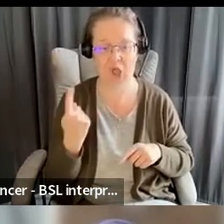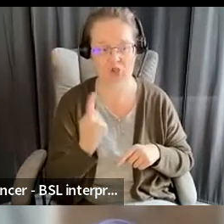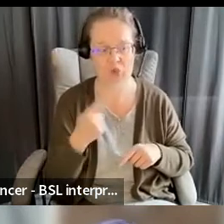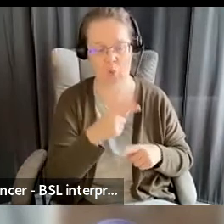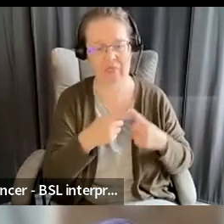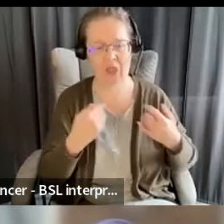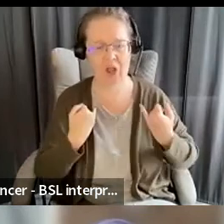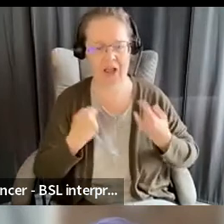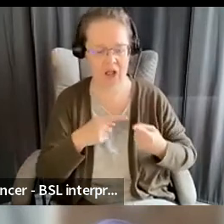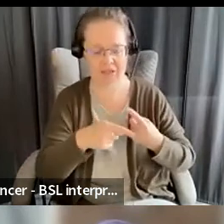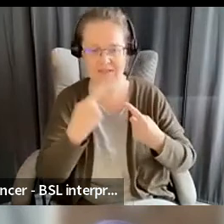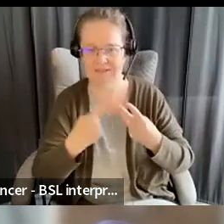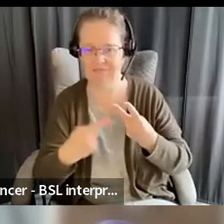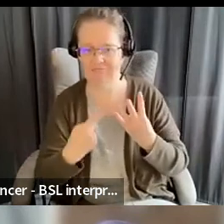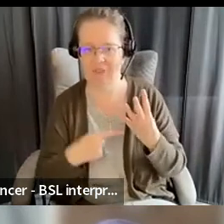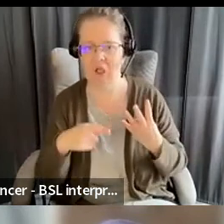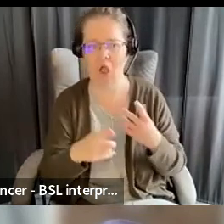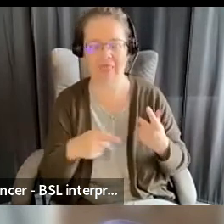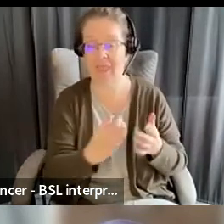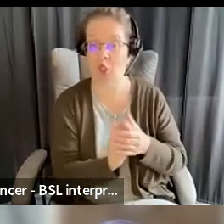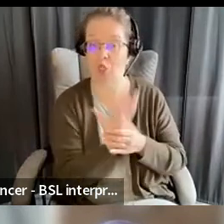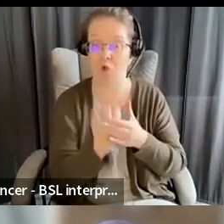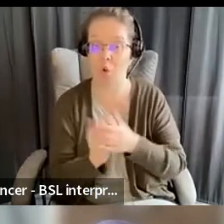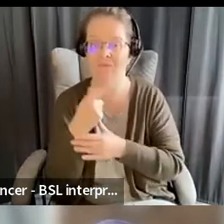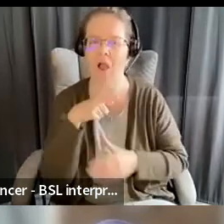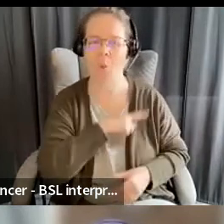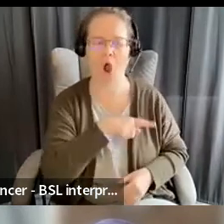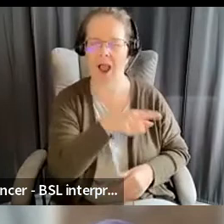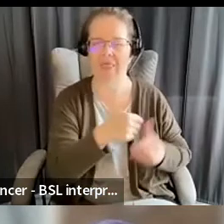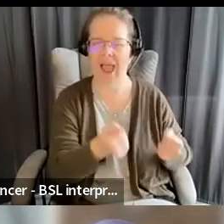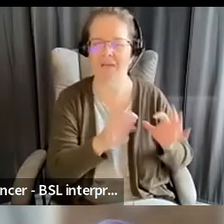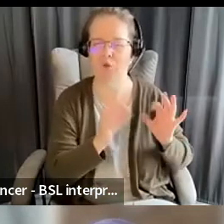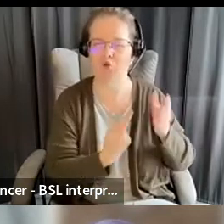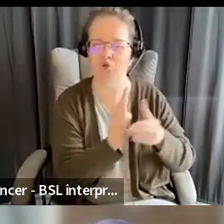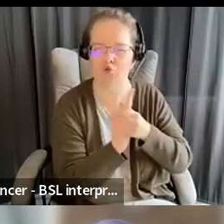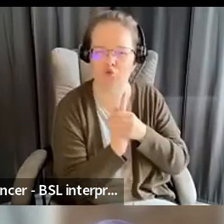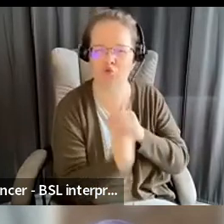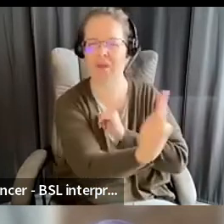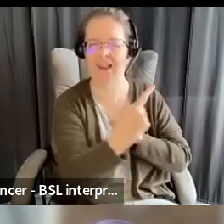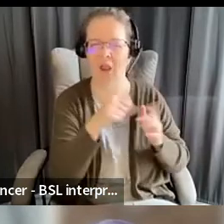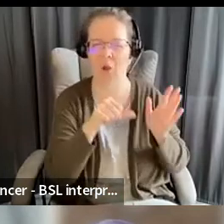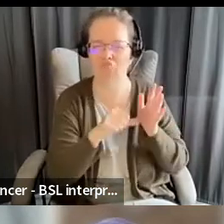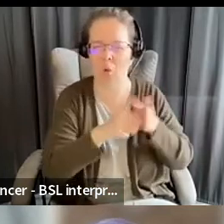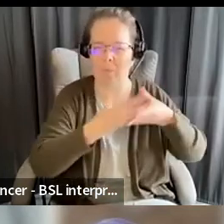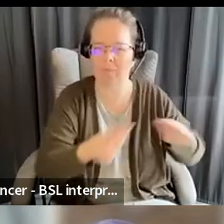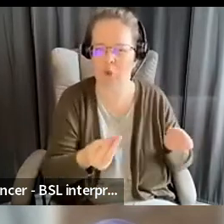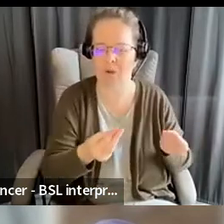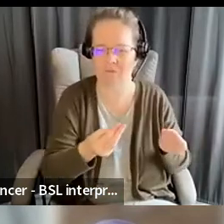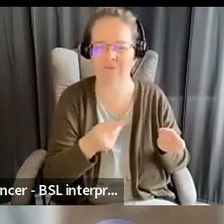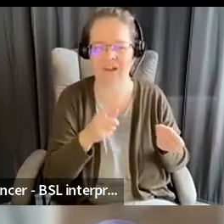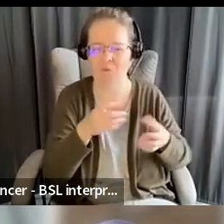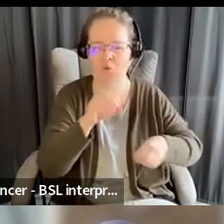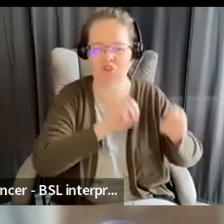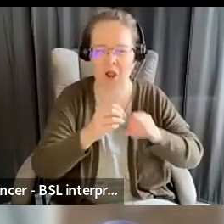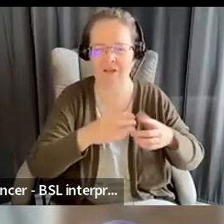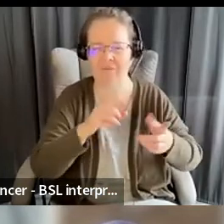conditions really thrive because of their different problem-solving abilities, is scientific and space applications and things like that.